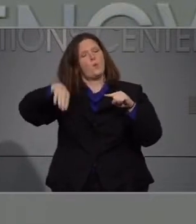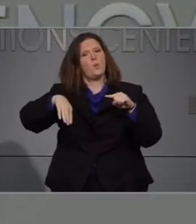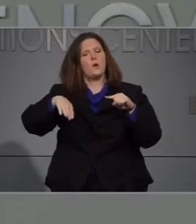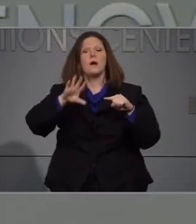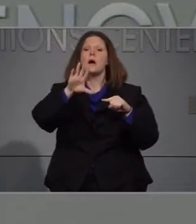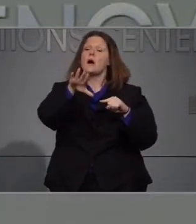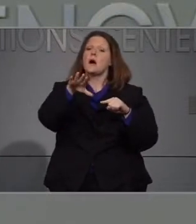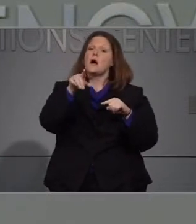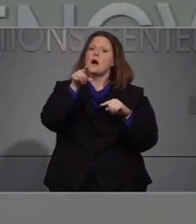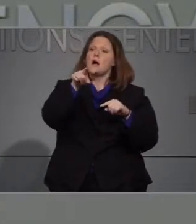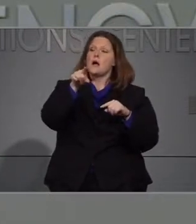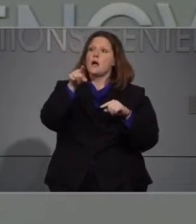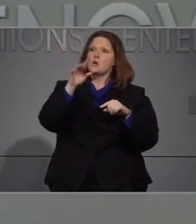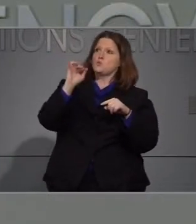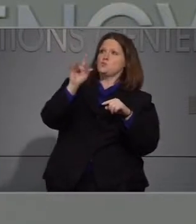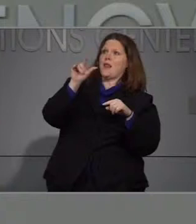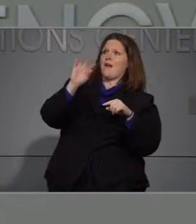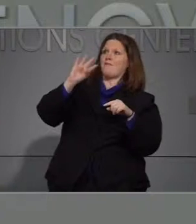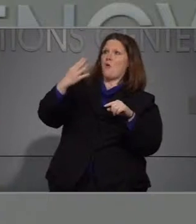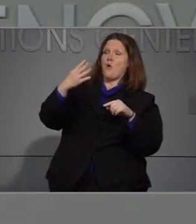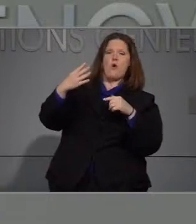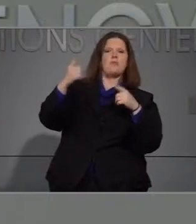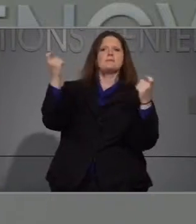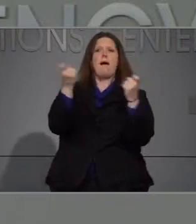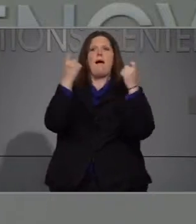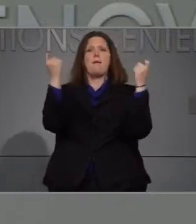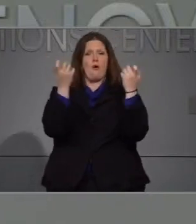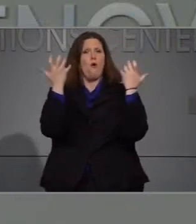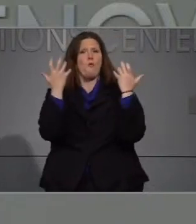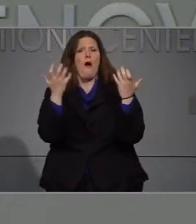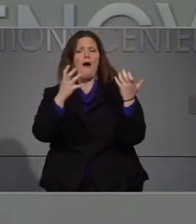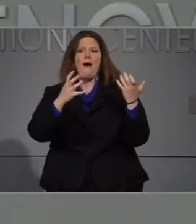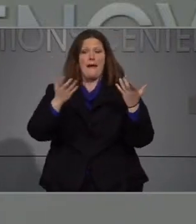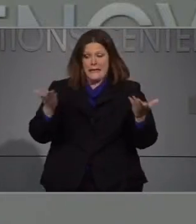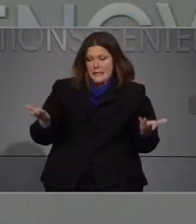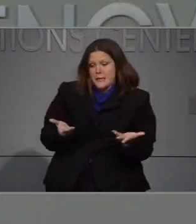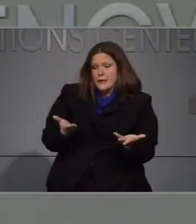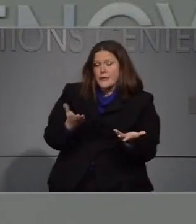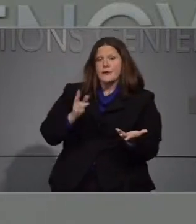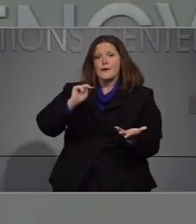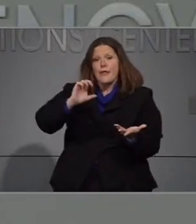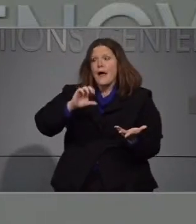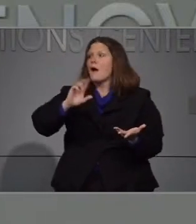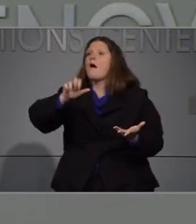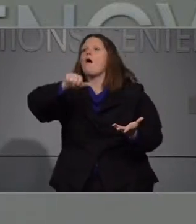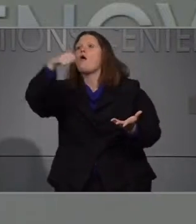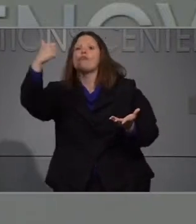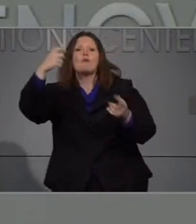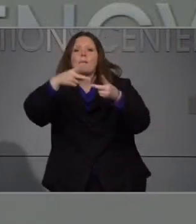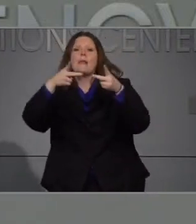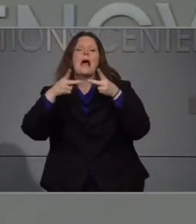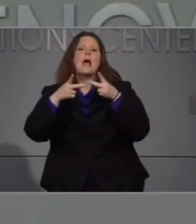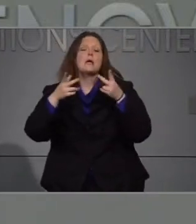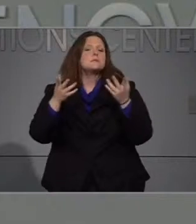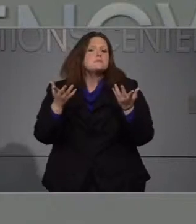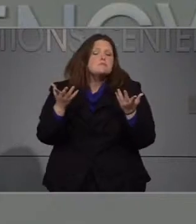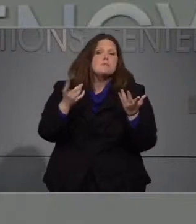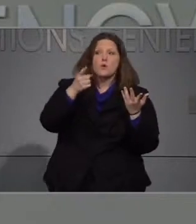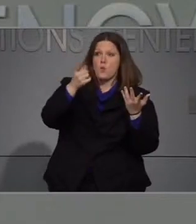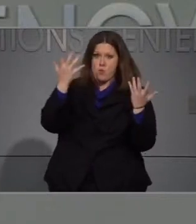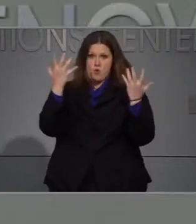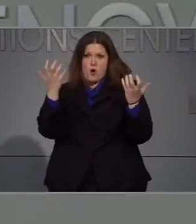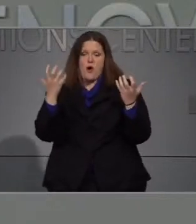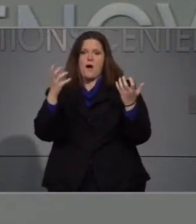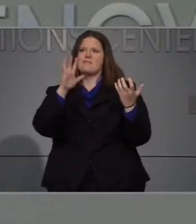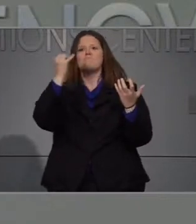anyone who's thinking about July 4th, whether that's here in North Carolina, and particularly if you're going to areas where there's more virus spread, if you're